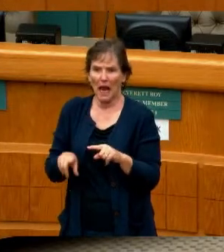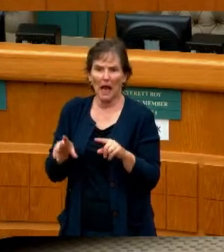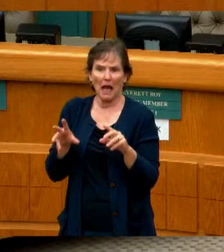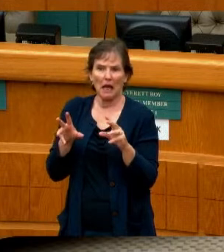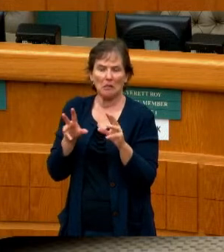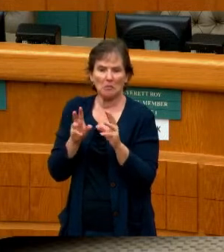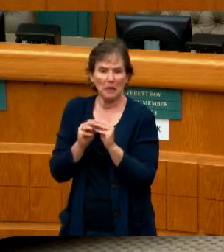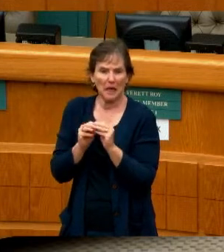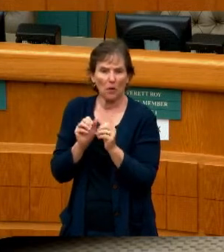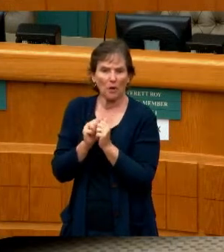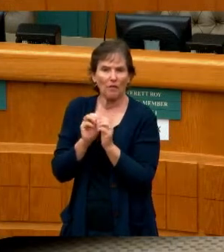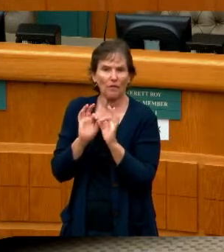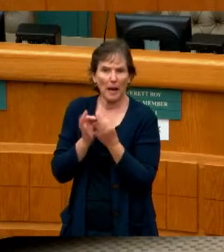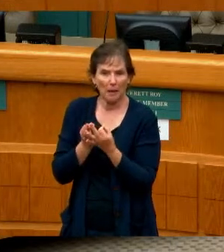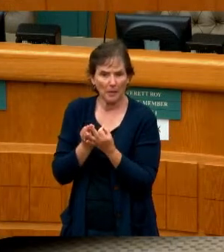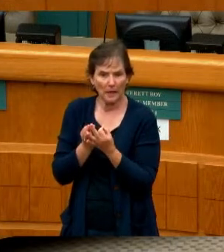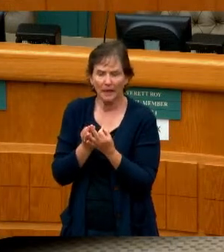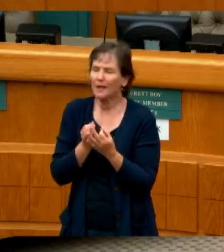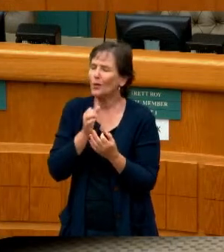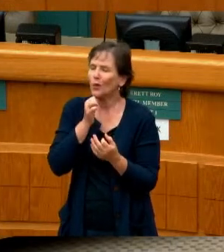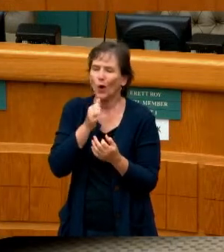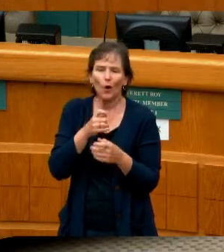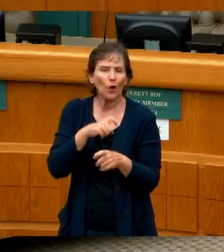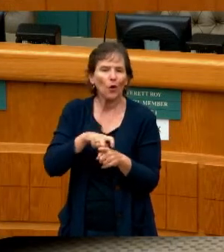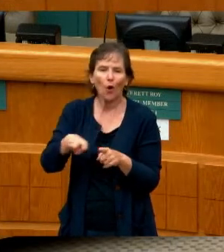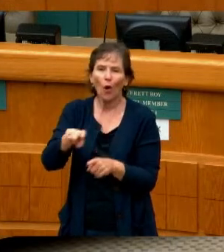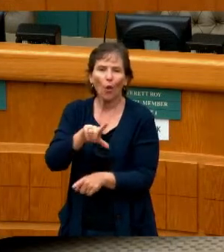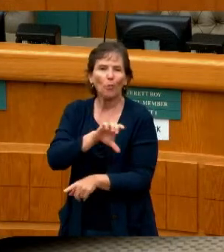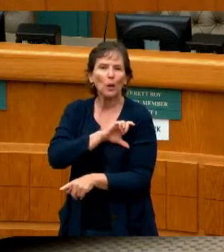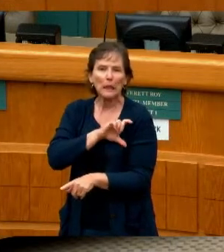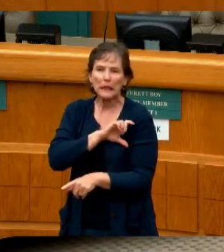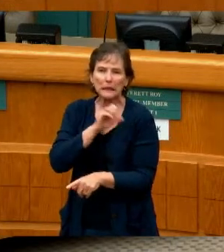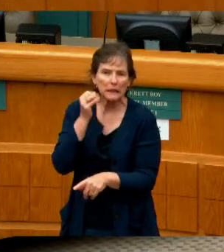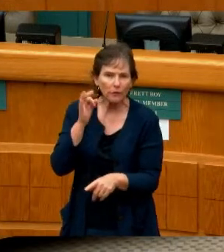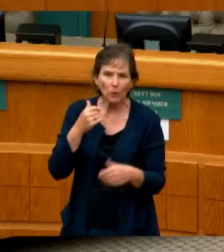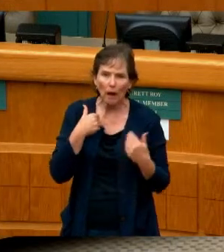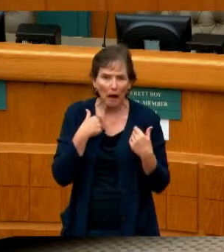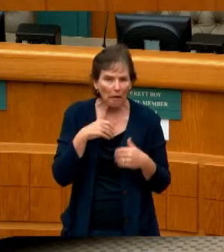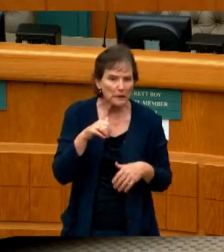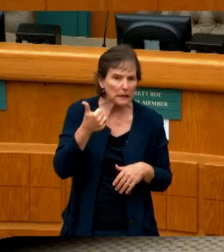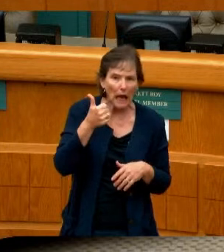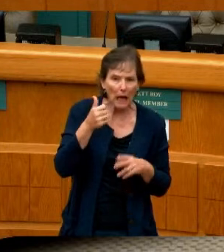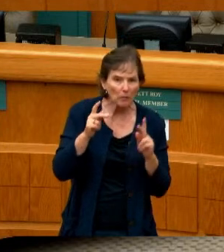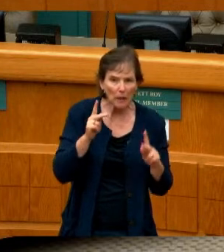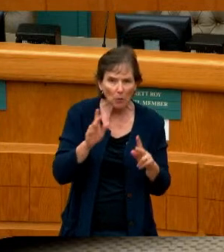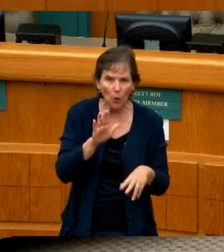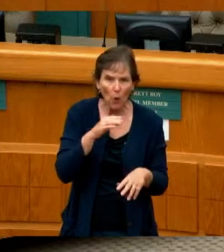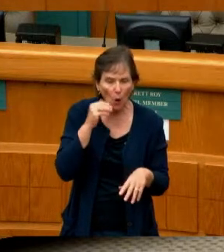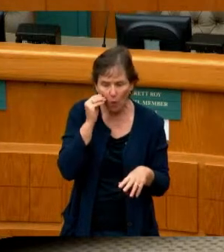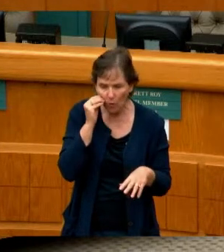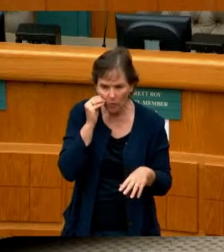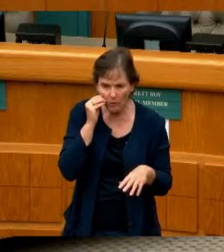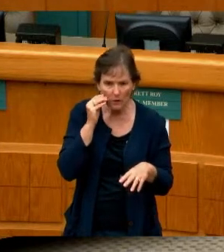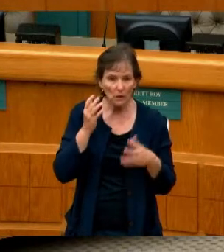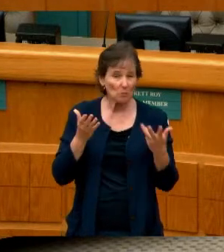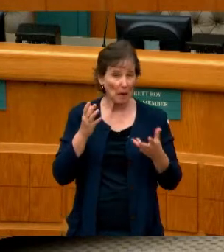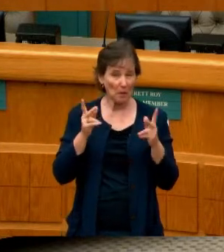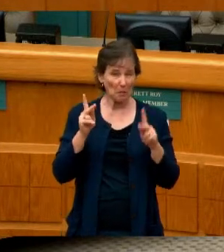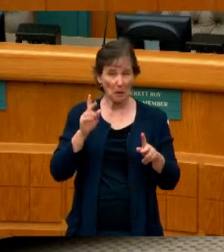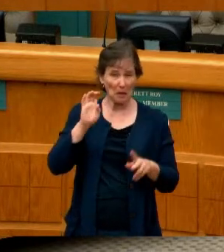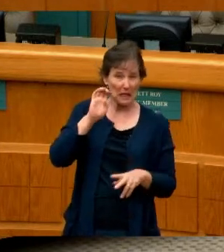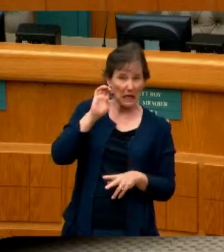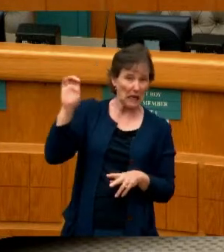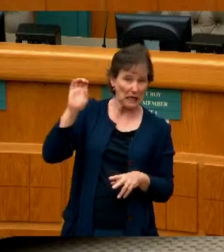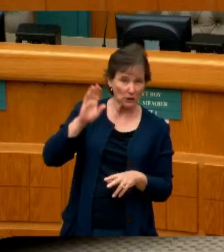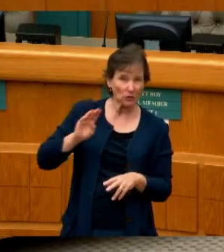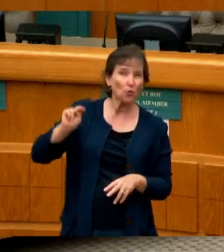telling families not to meet for Thanksgiving. We're not telling anybody to call 911 if your neighbor's got 9 or 10 people at their house.